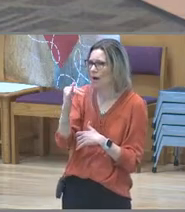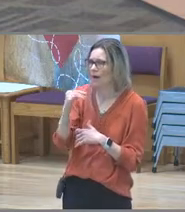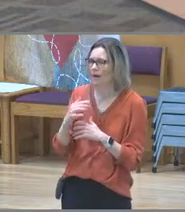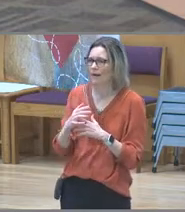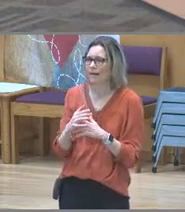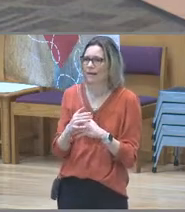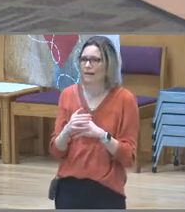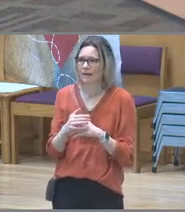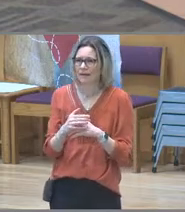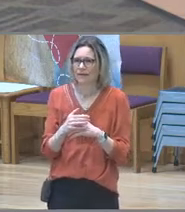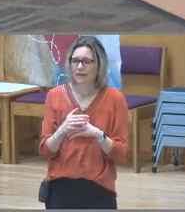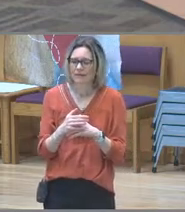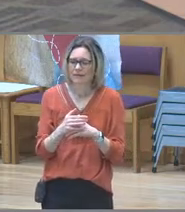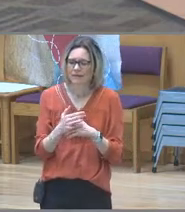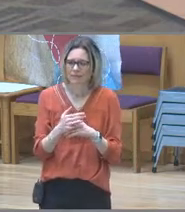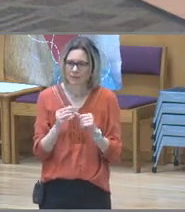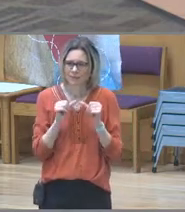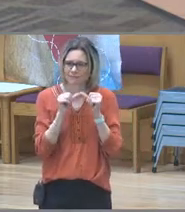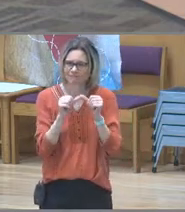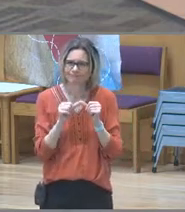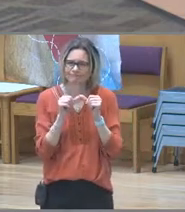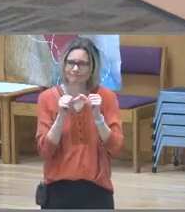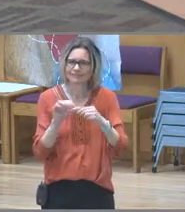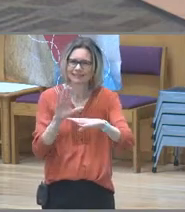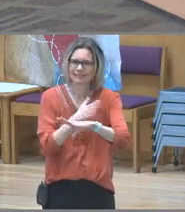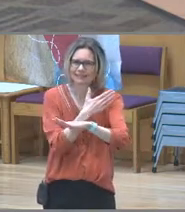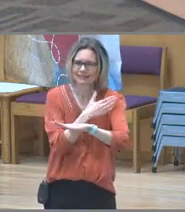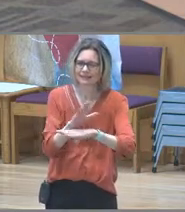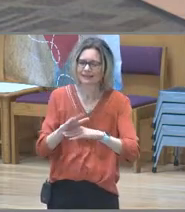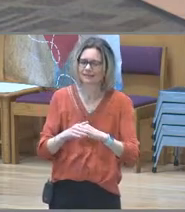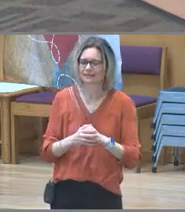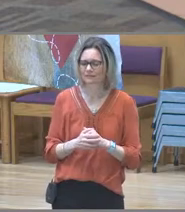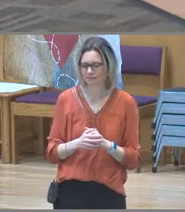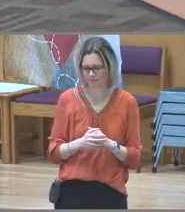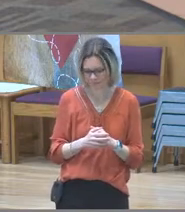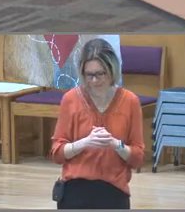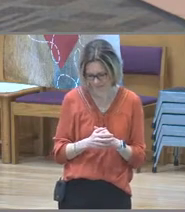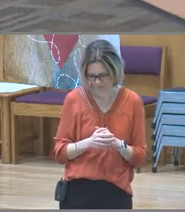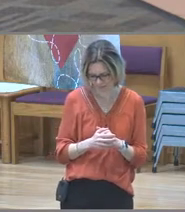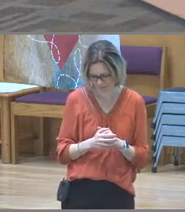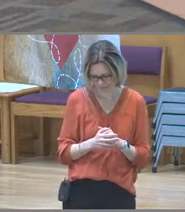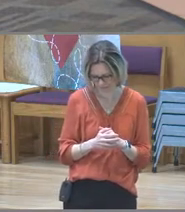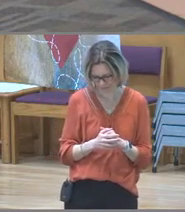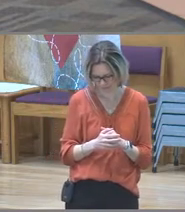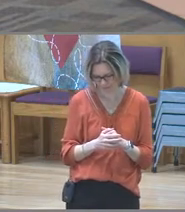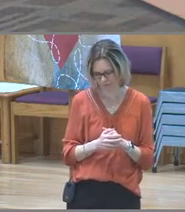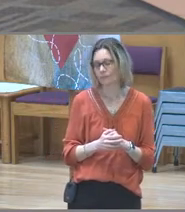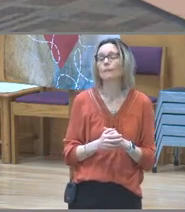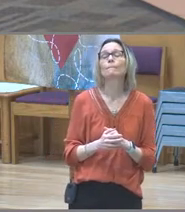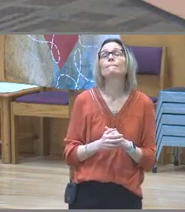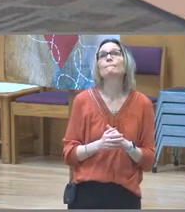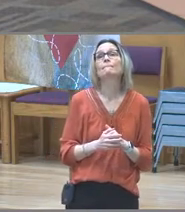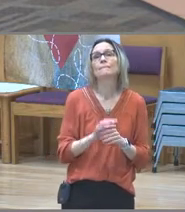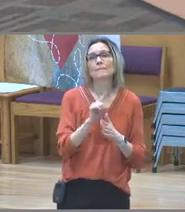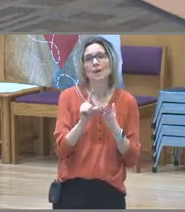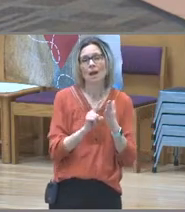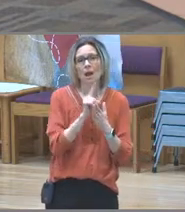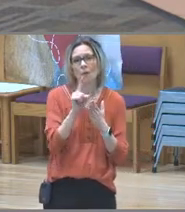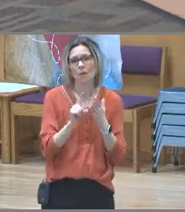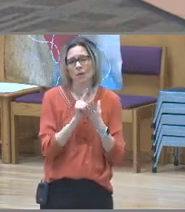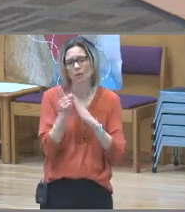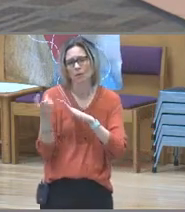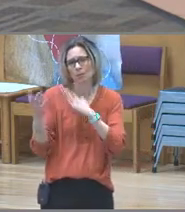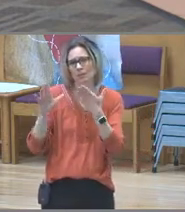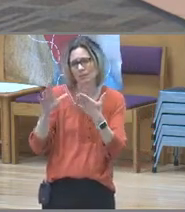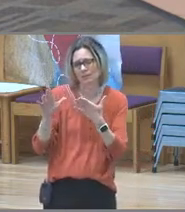makes us keep singing. He starts by saying, "If each hour brings its death, if